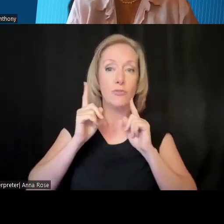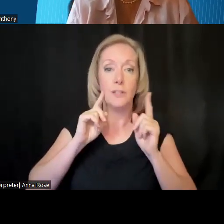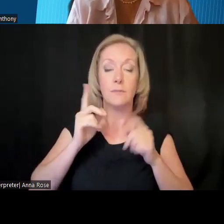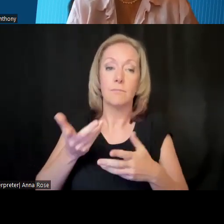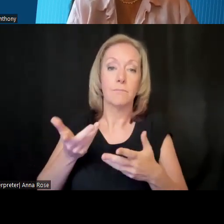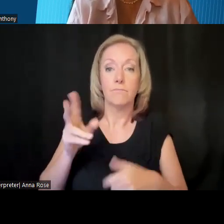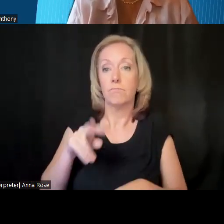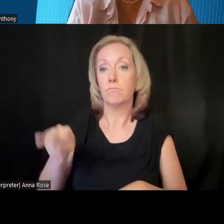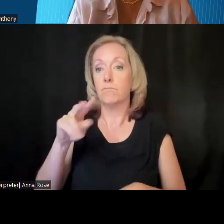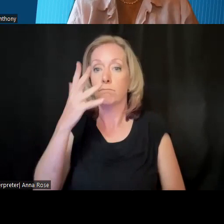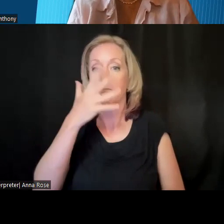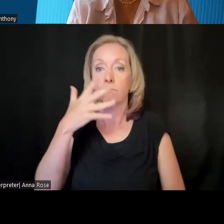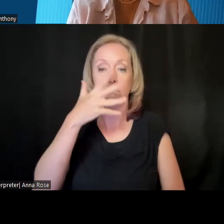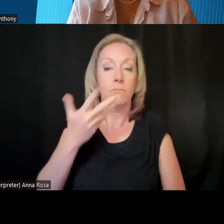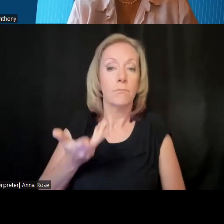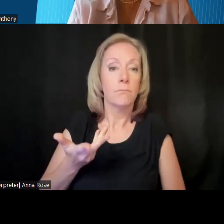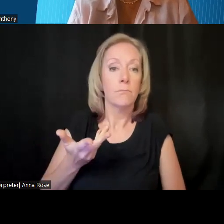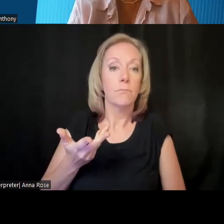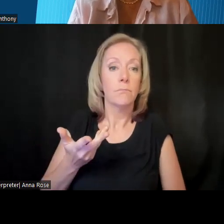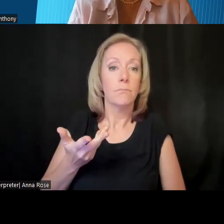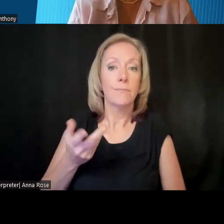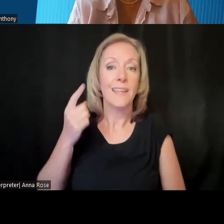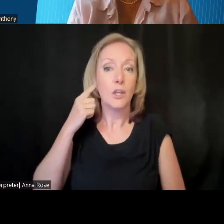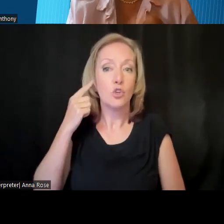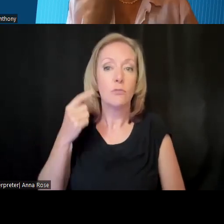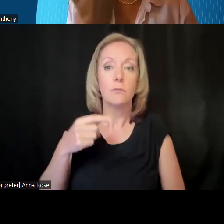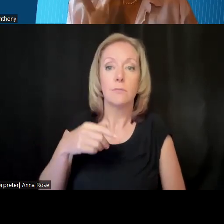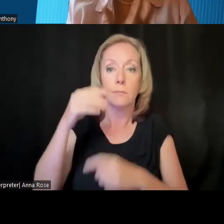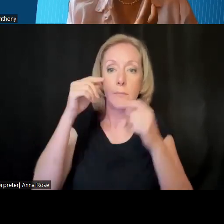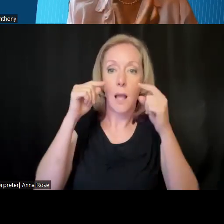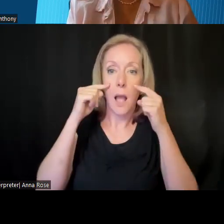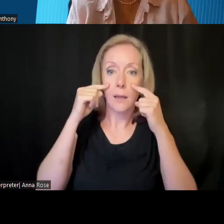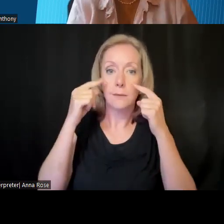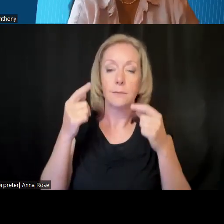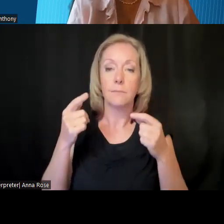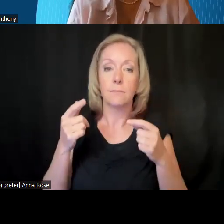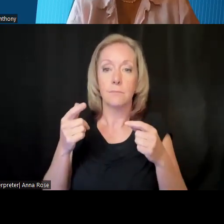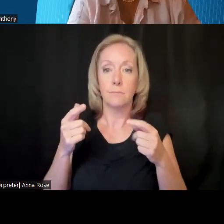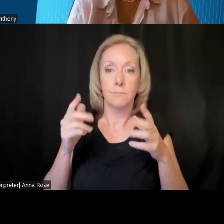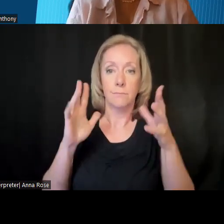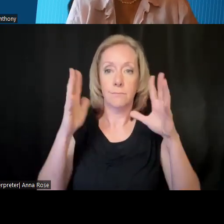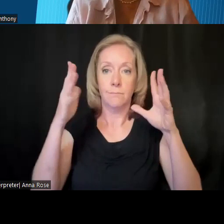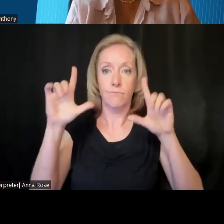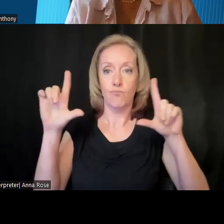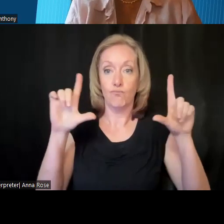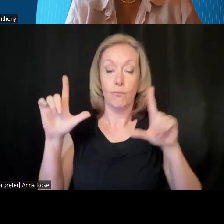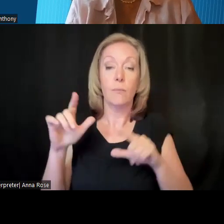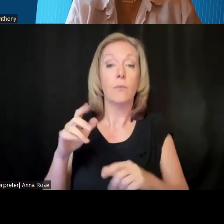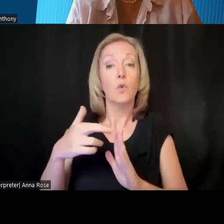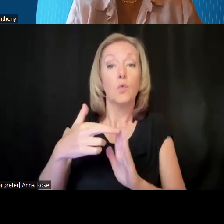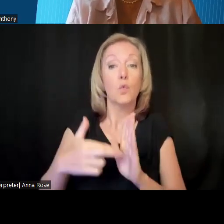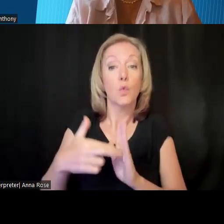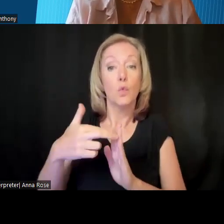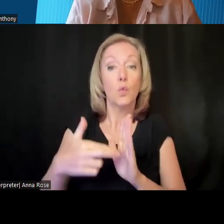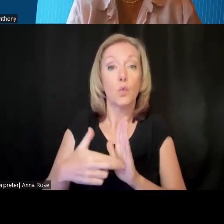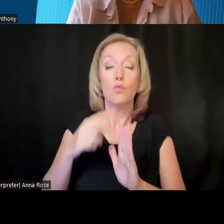of just going to look at the kid's face. We're going to look at the kid's ears and eyes, kind of in context of their face. And the rule really is, it's